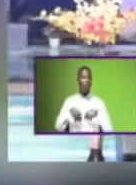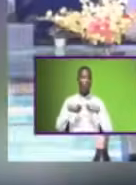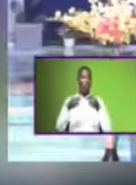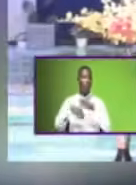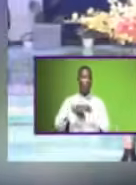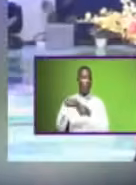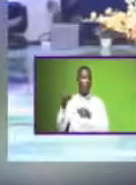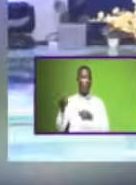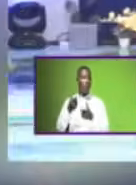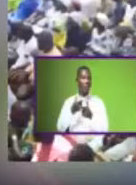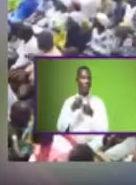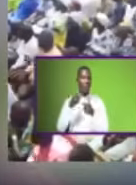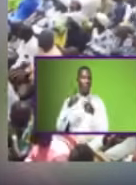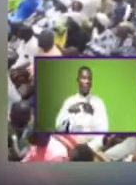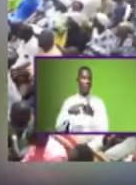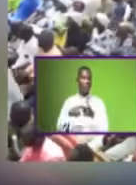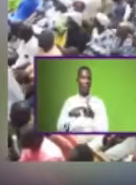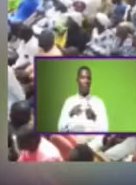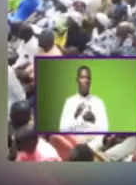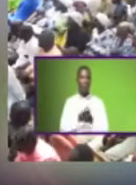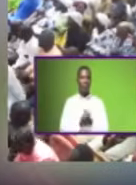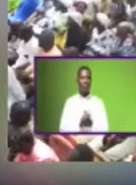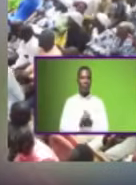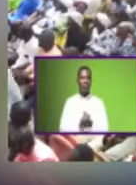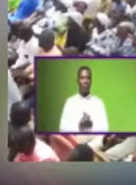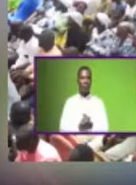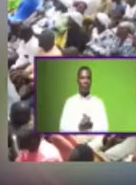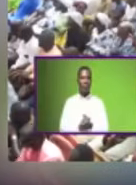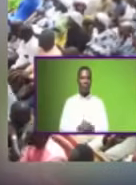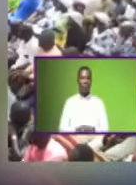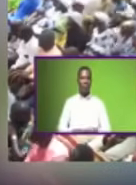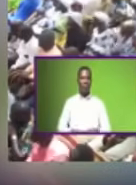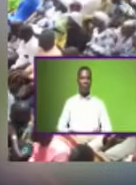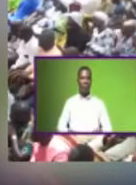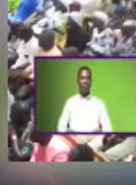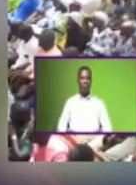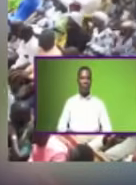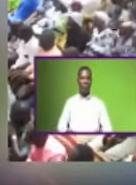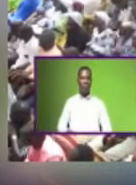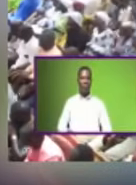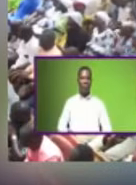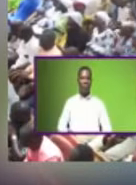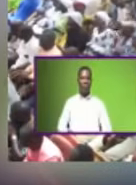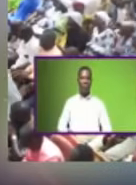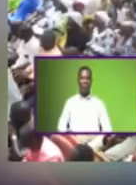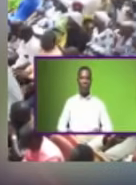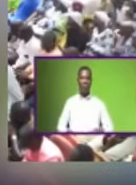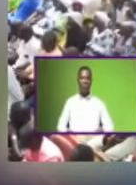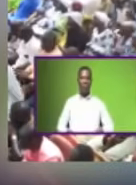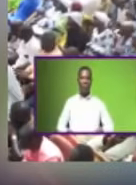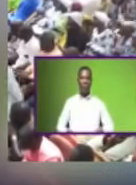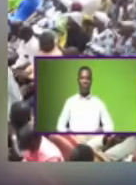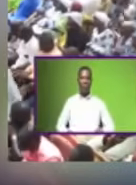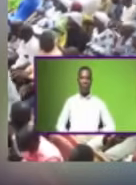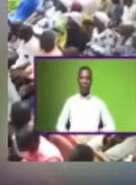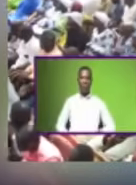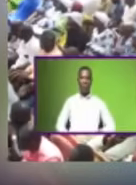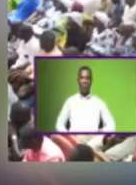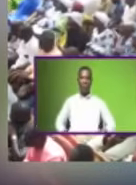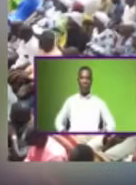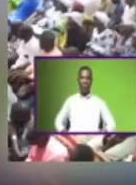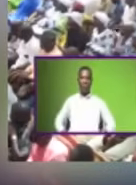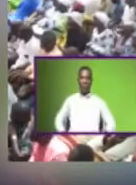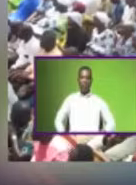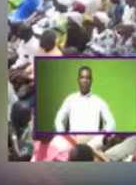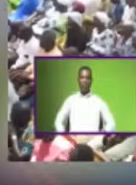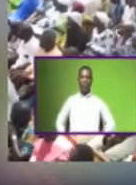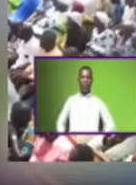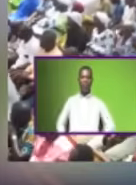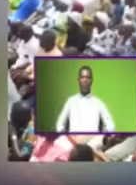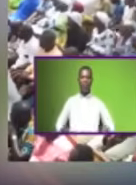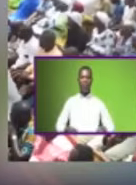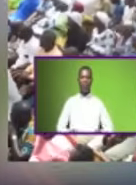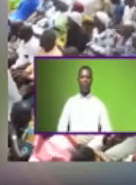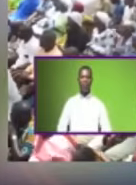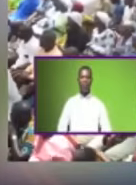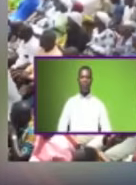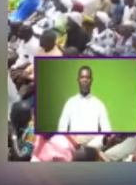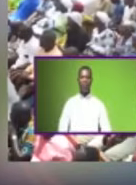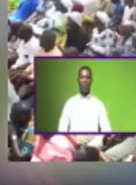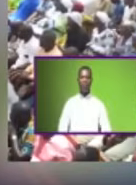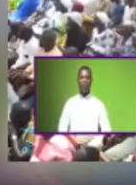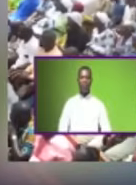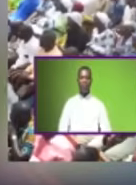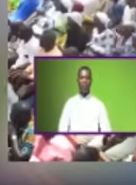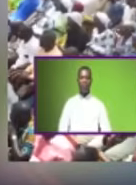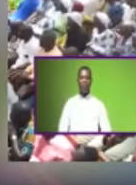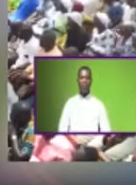So, praise the Lord. Have instructed that as this dog was able to take the sobolo, they should take the dog in this house and do